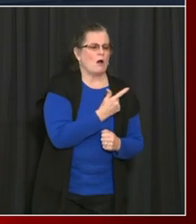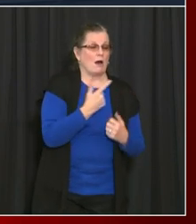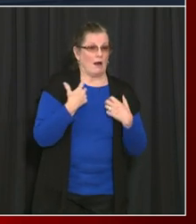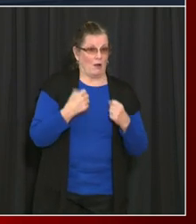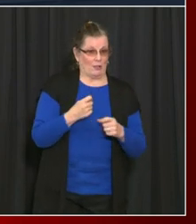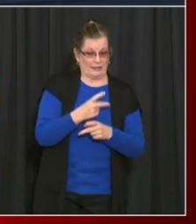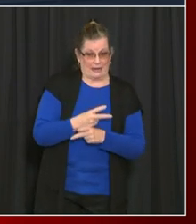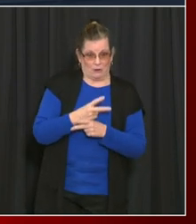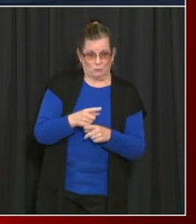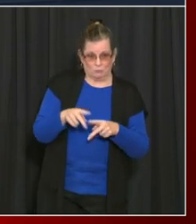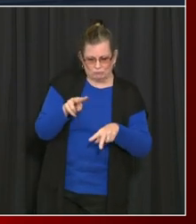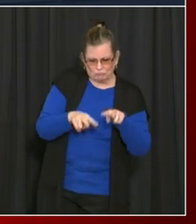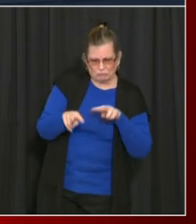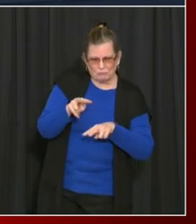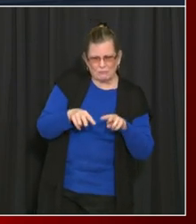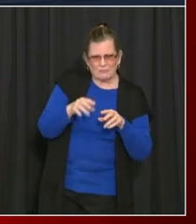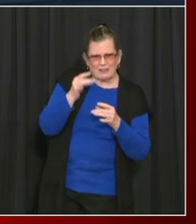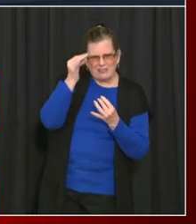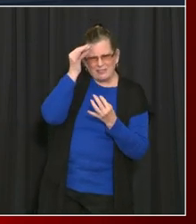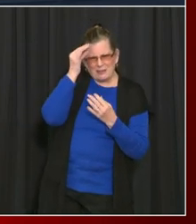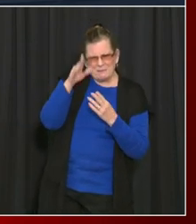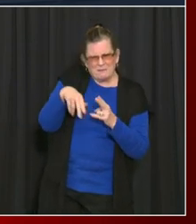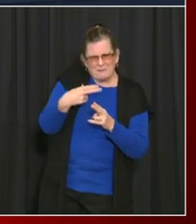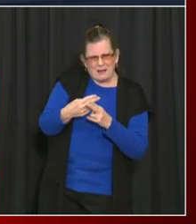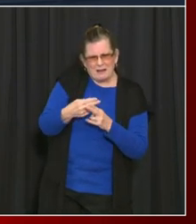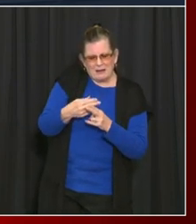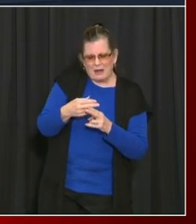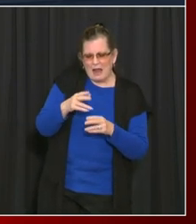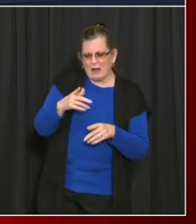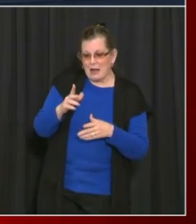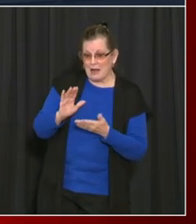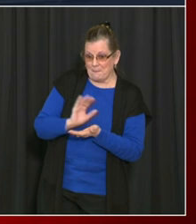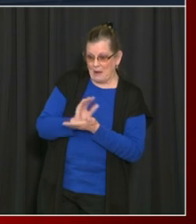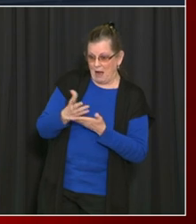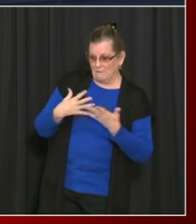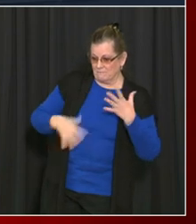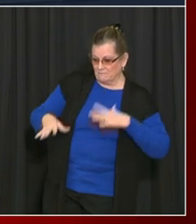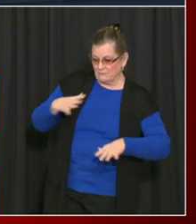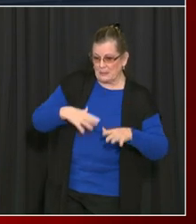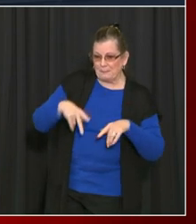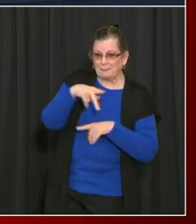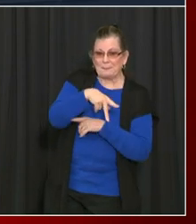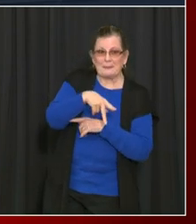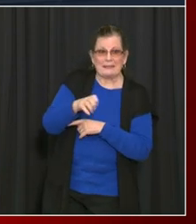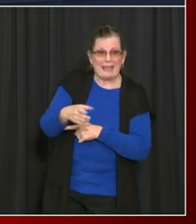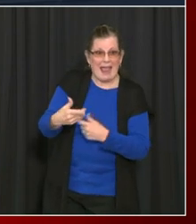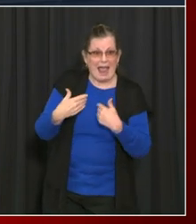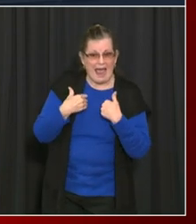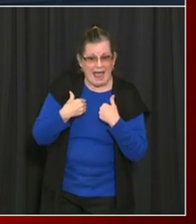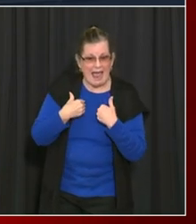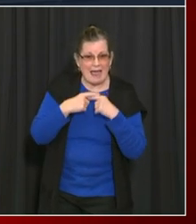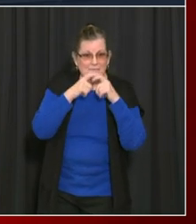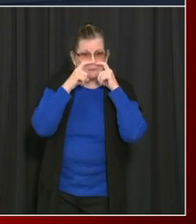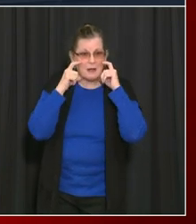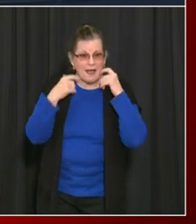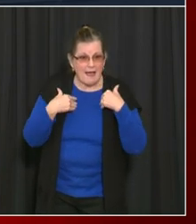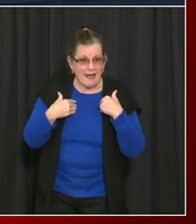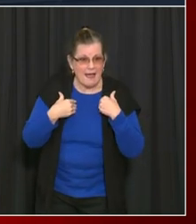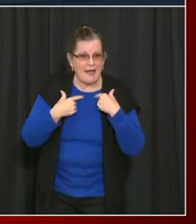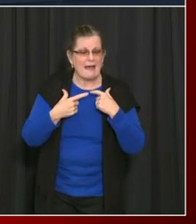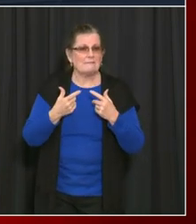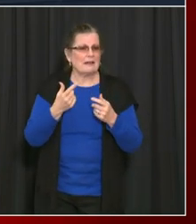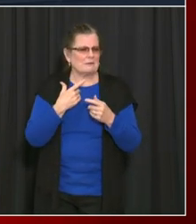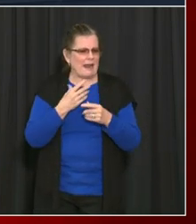protective equipment they have, the structure of their office, the support staff that they have available, to make